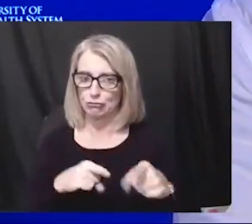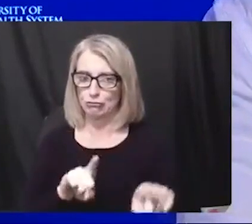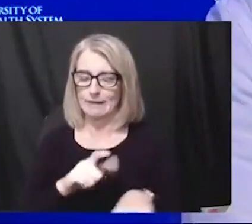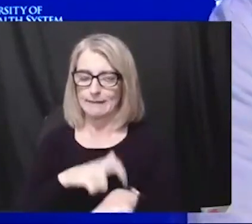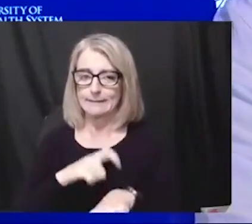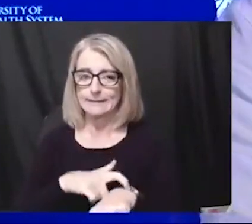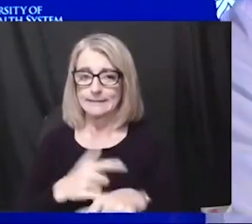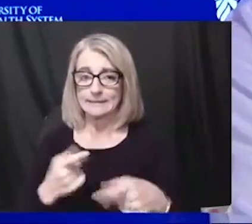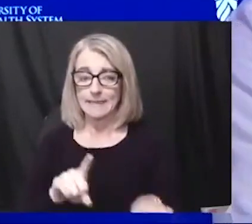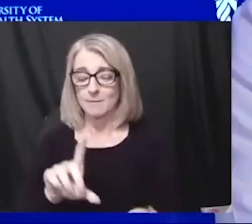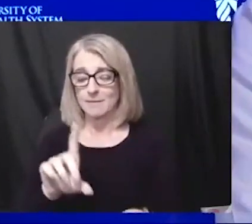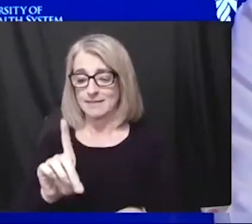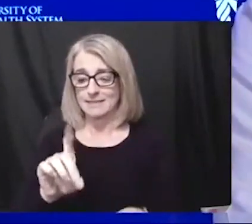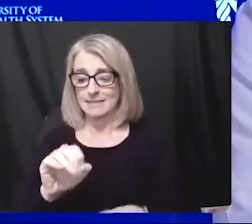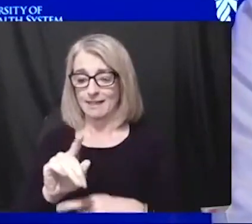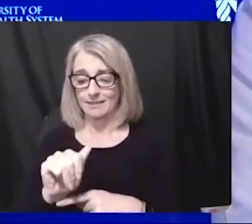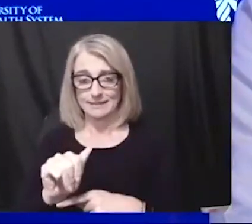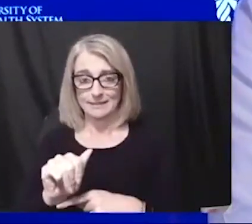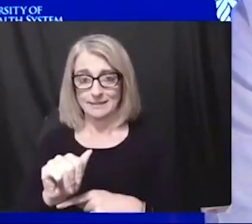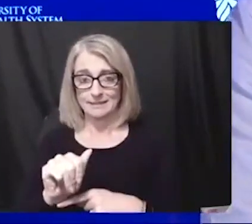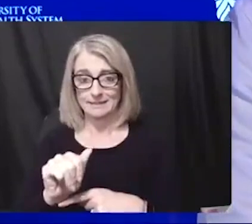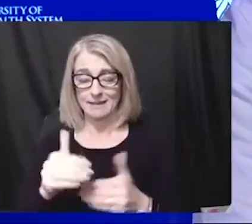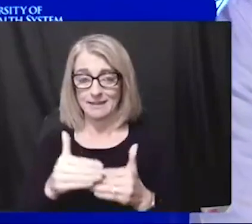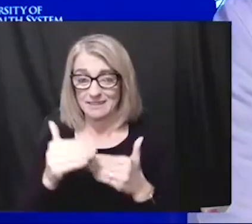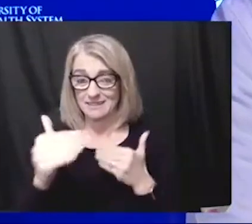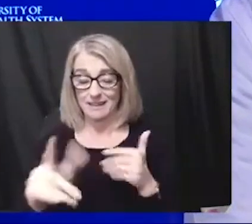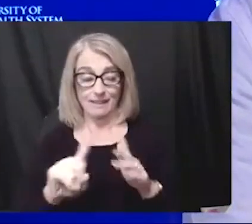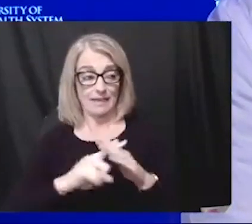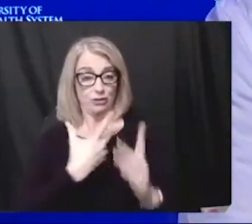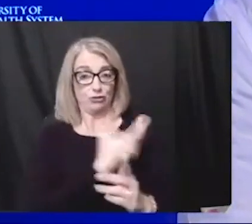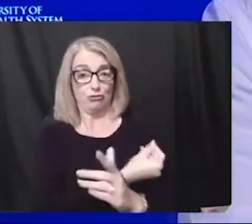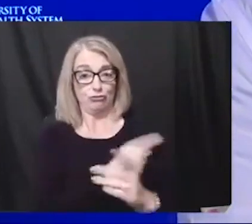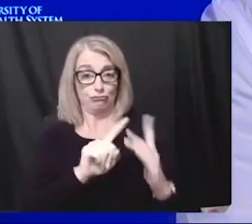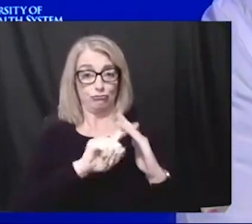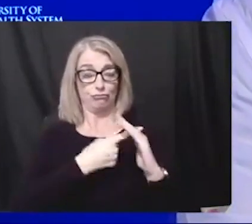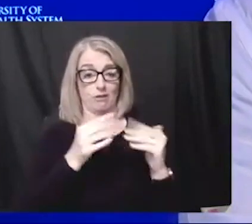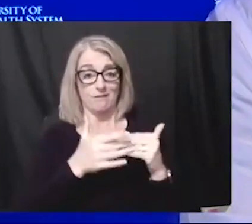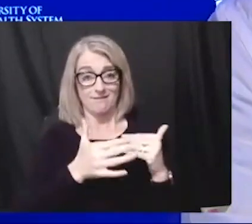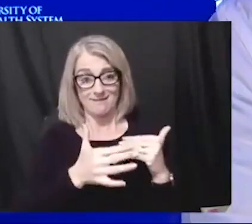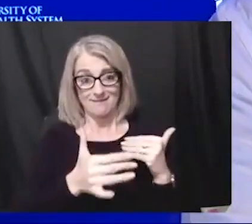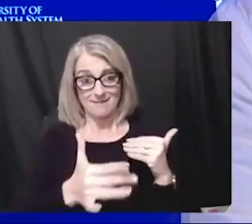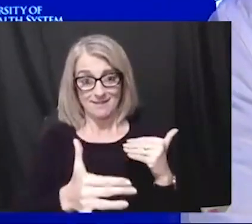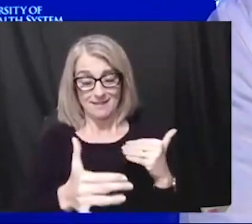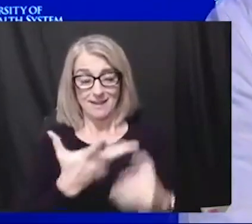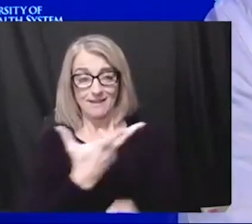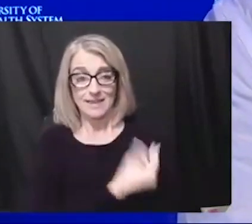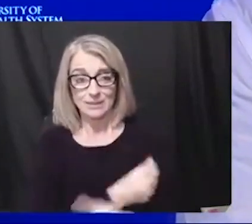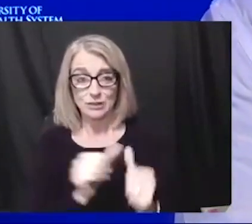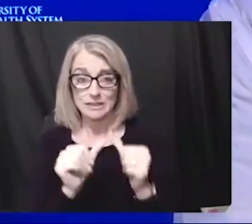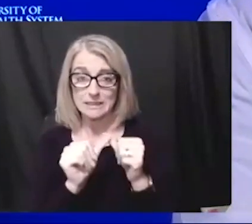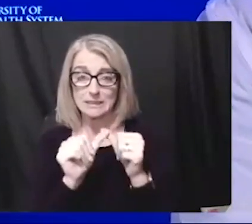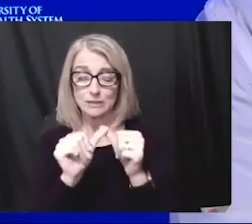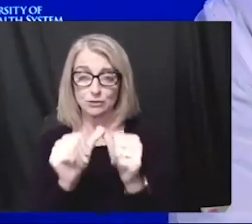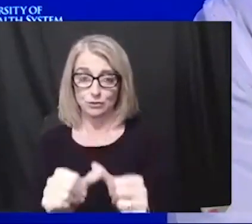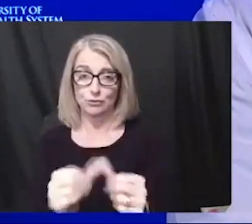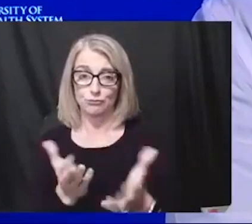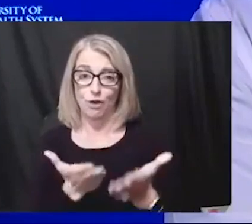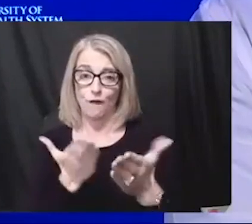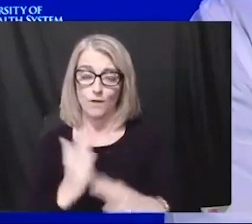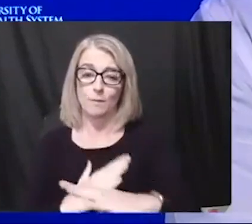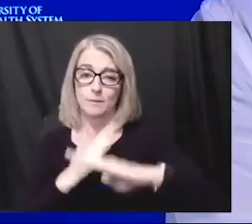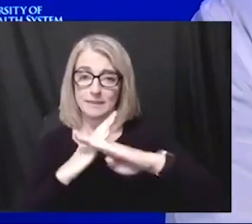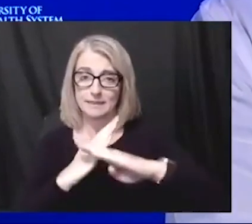went, high school, had this rule. And the rule was that you couldn't let your belly button show when you're at school, right? And the test was, if you raised your arms up